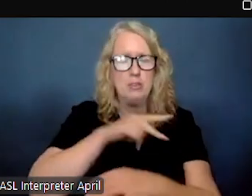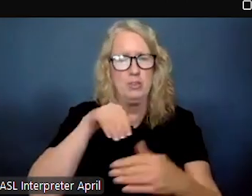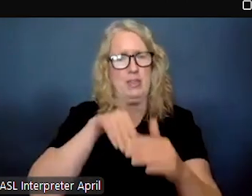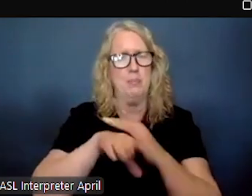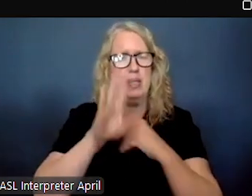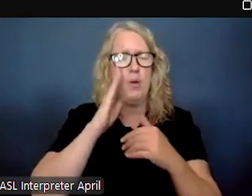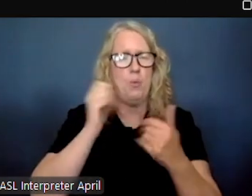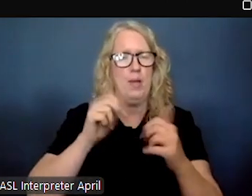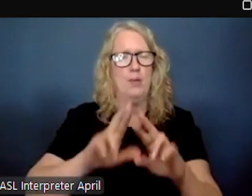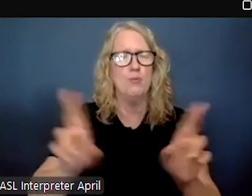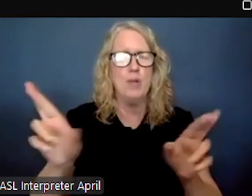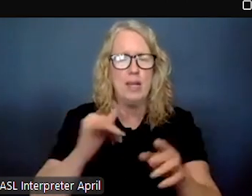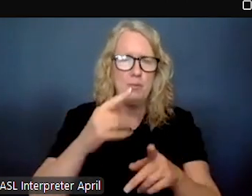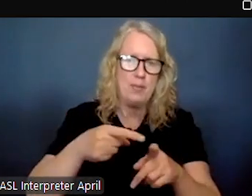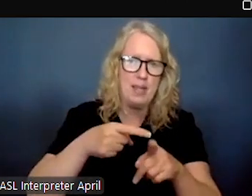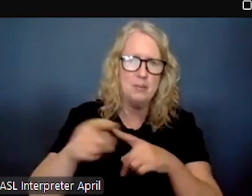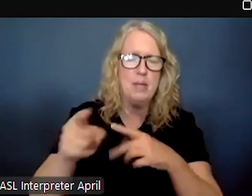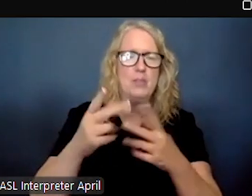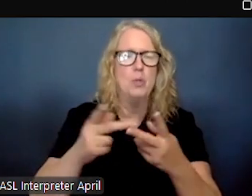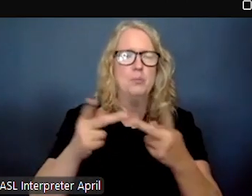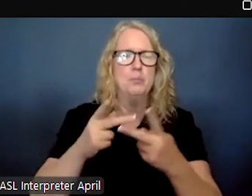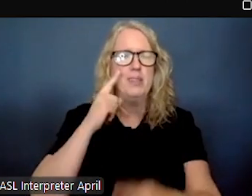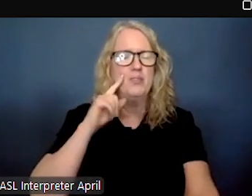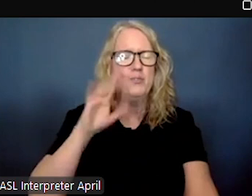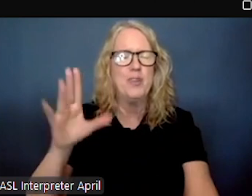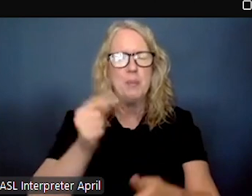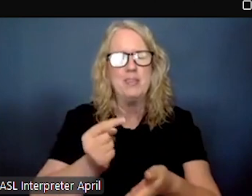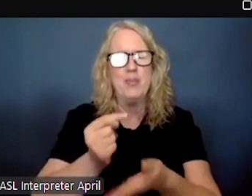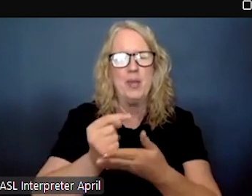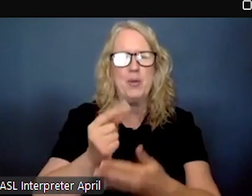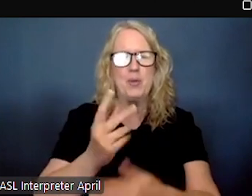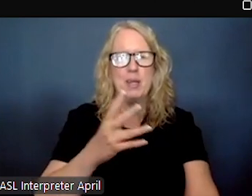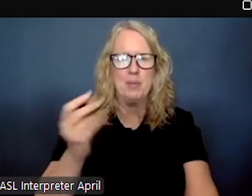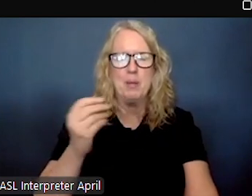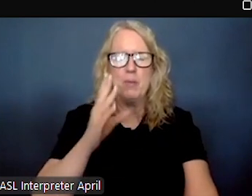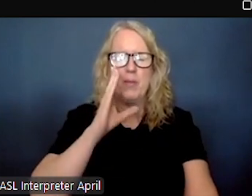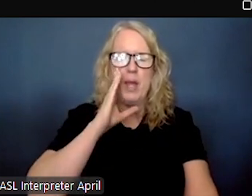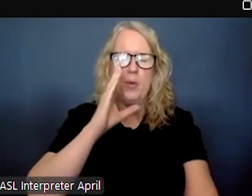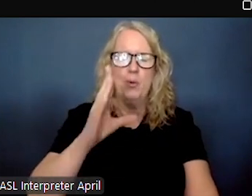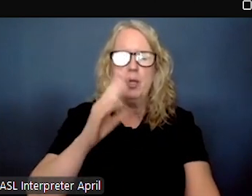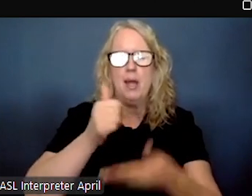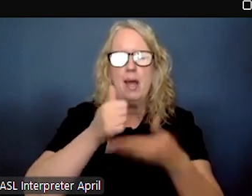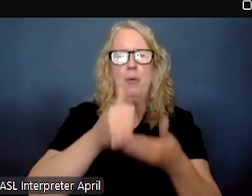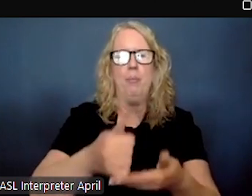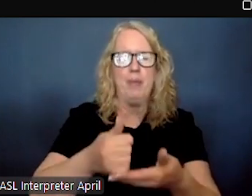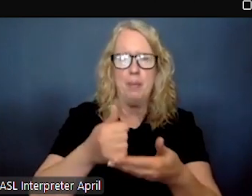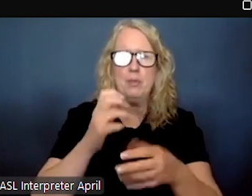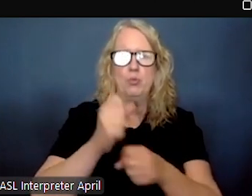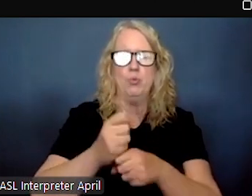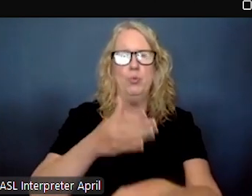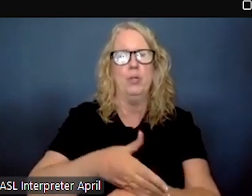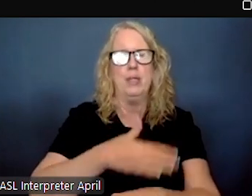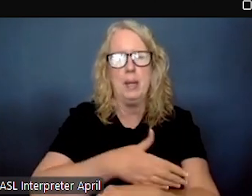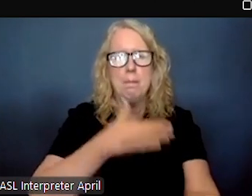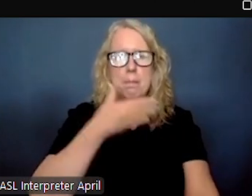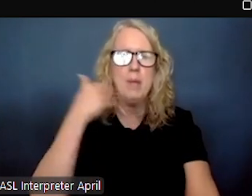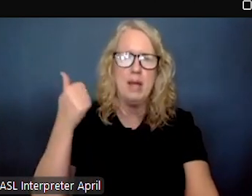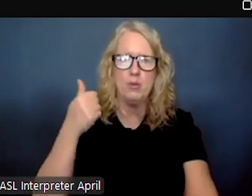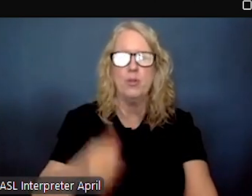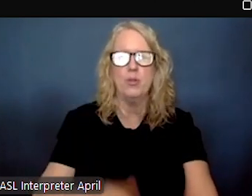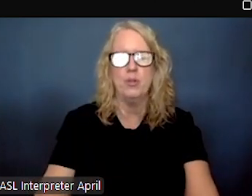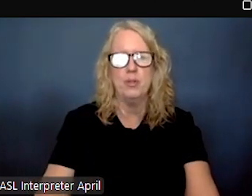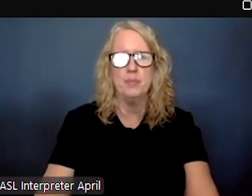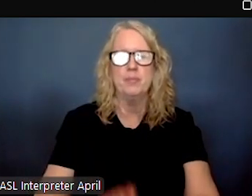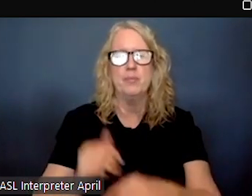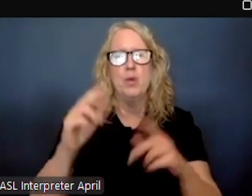why not have that specialized space for them that's therapeutic, that is going to really help them get better? It's